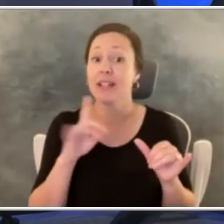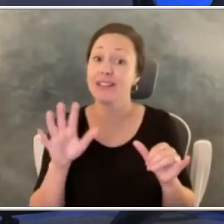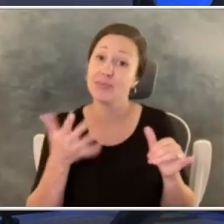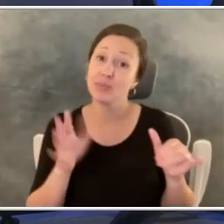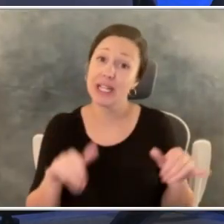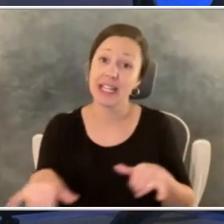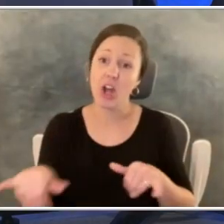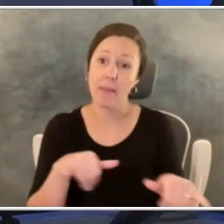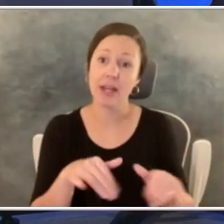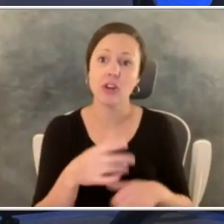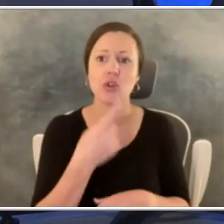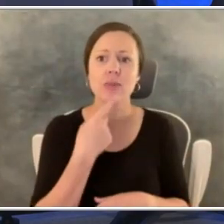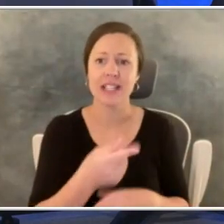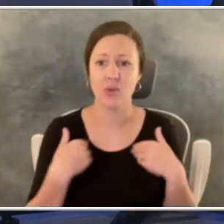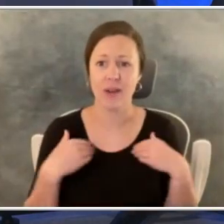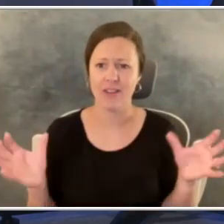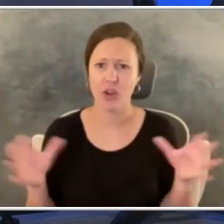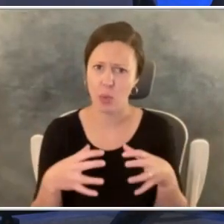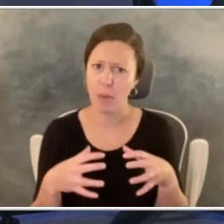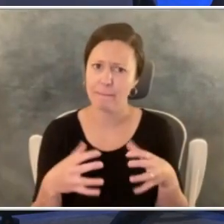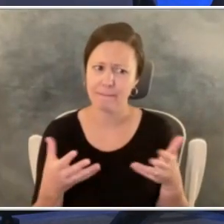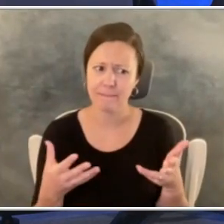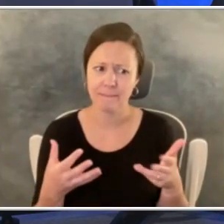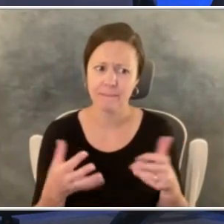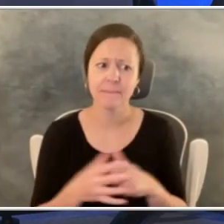little group that visits? Yeah, we